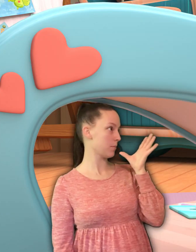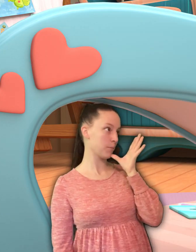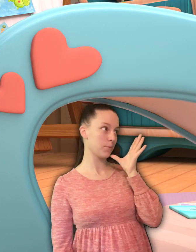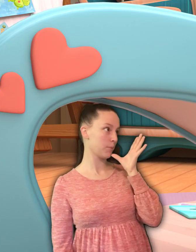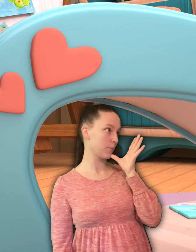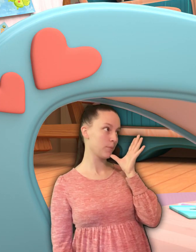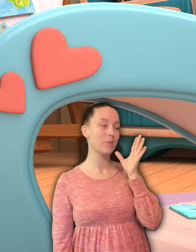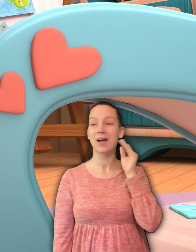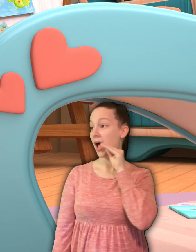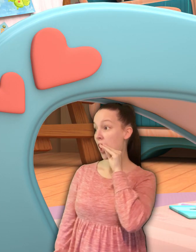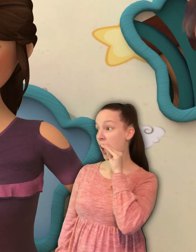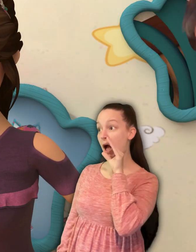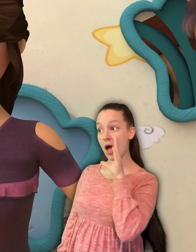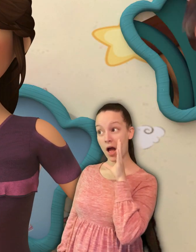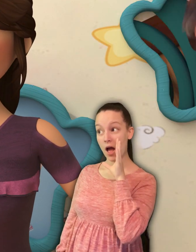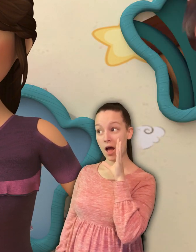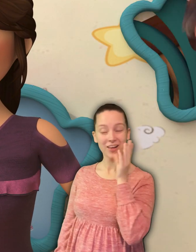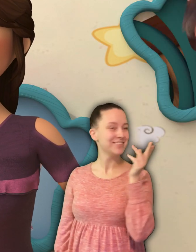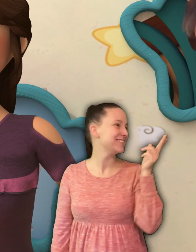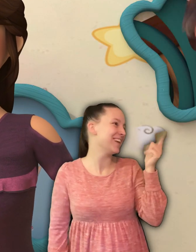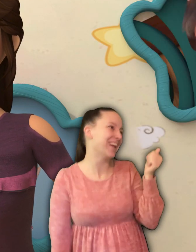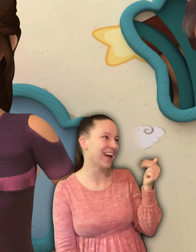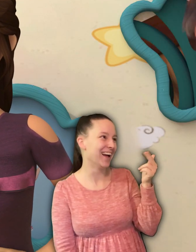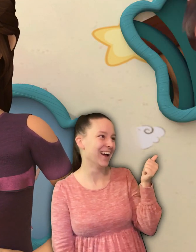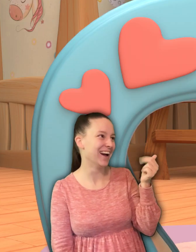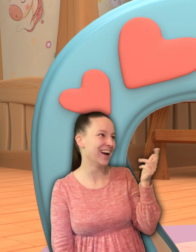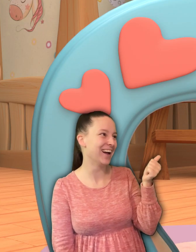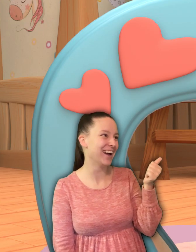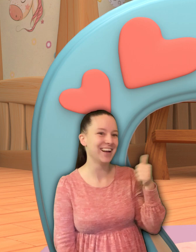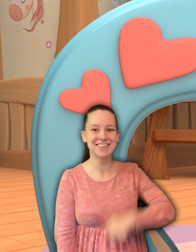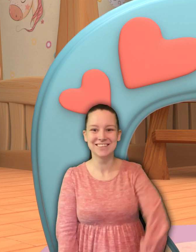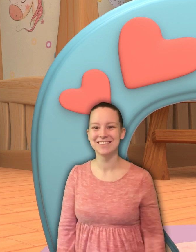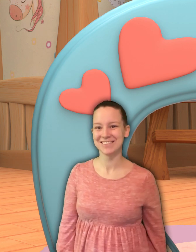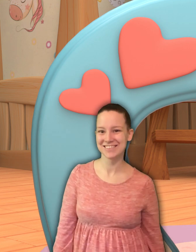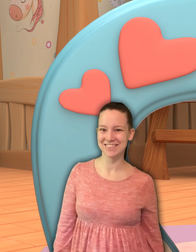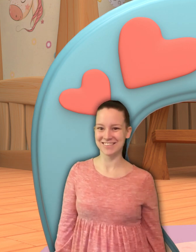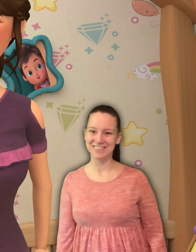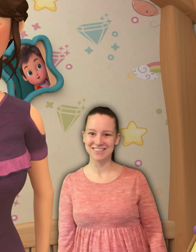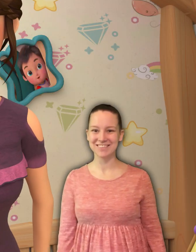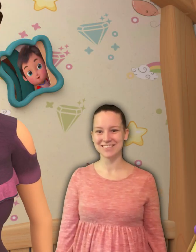lies open your mouth